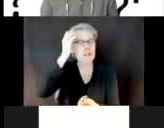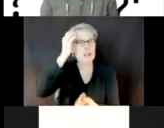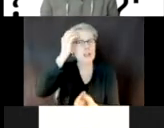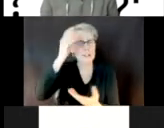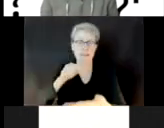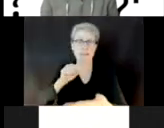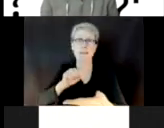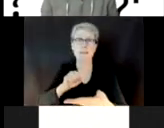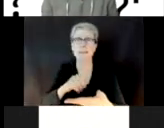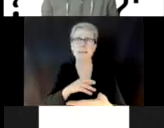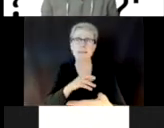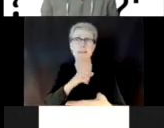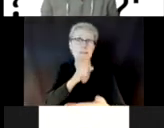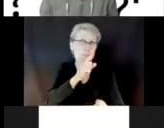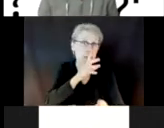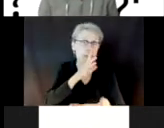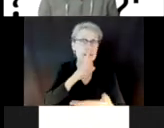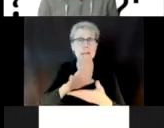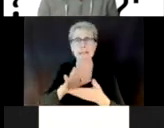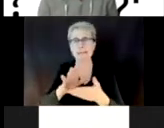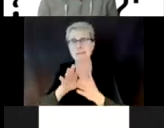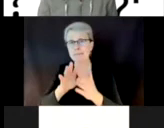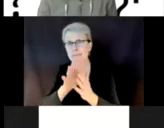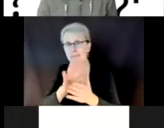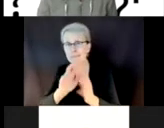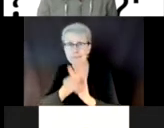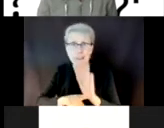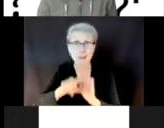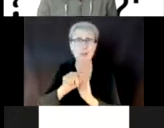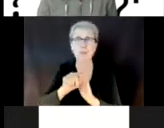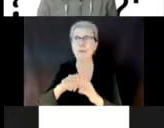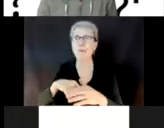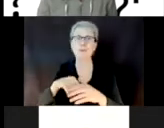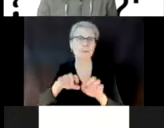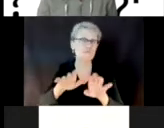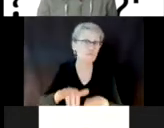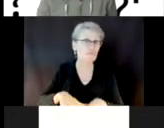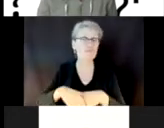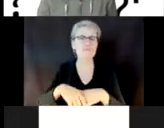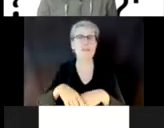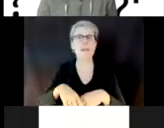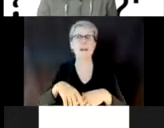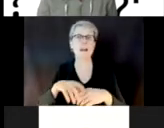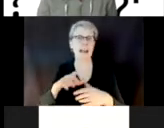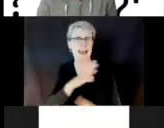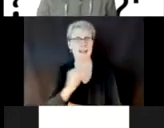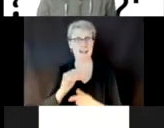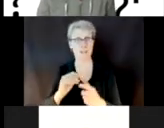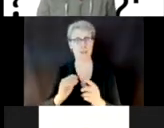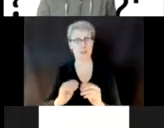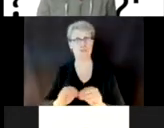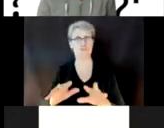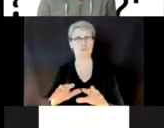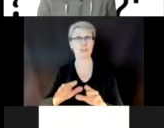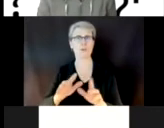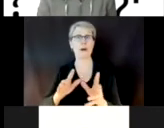how you're going to promote the content so that it's amplified, so that you're not just speaking to one or two people. And